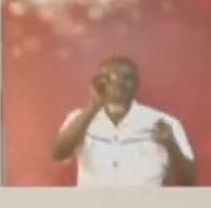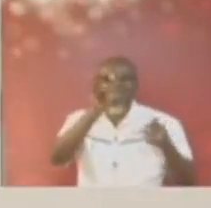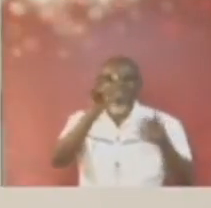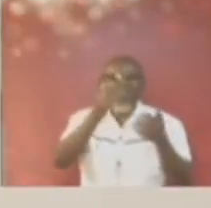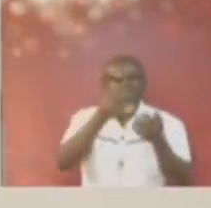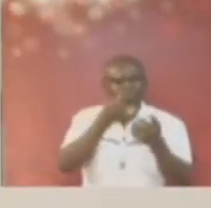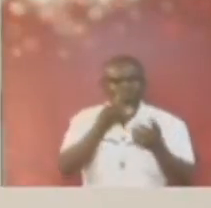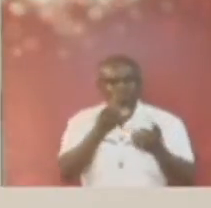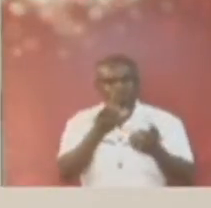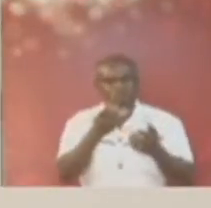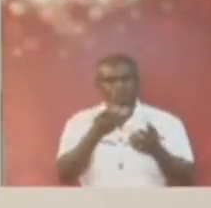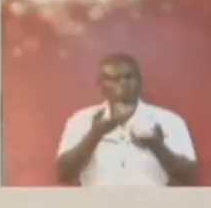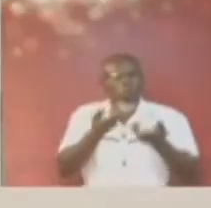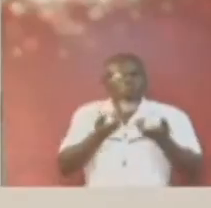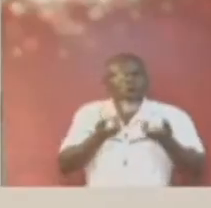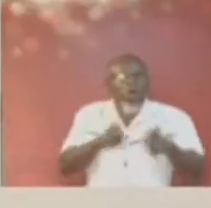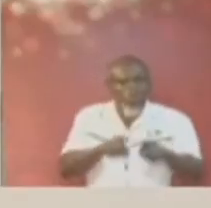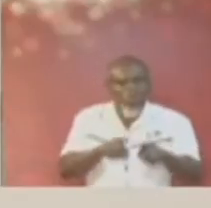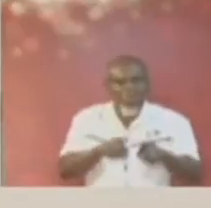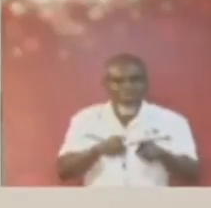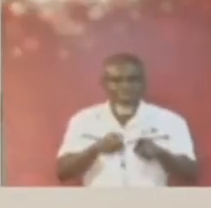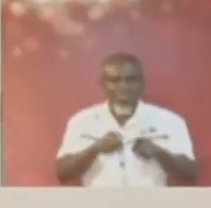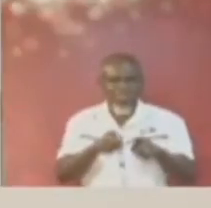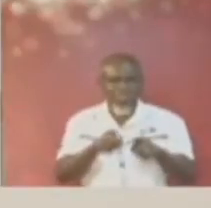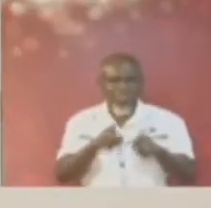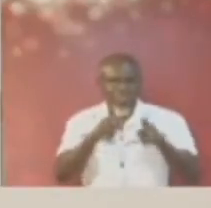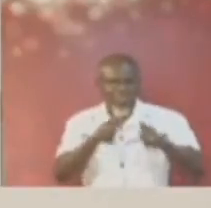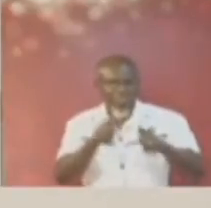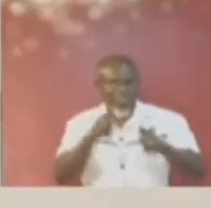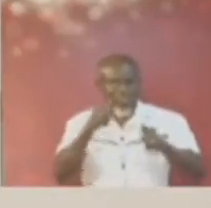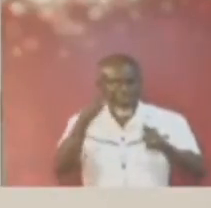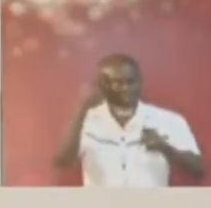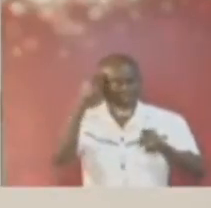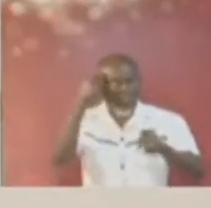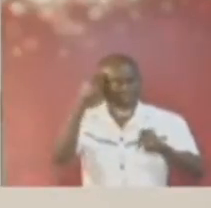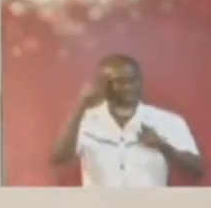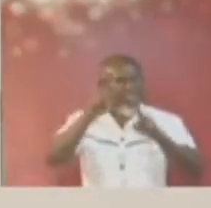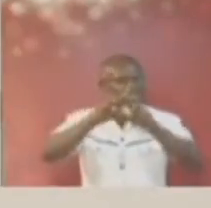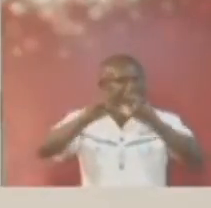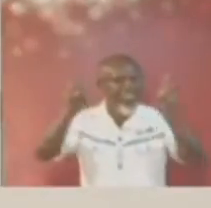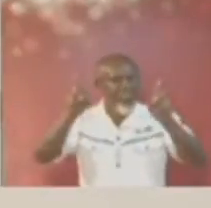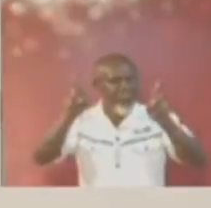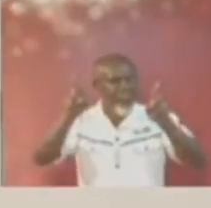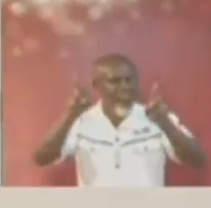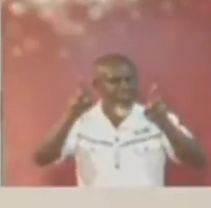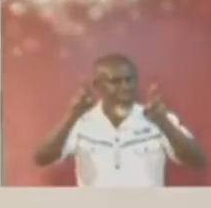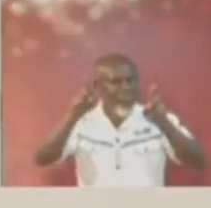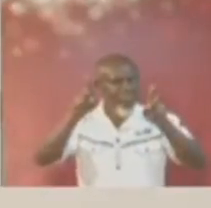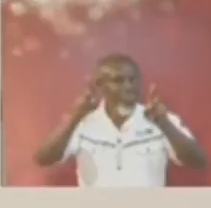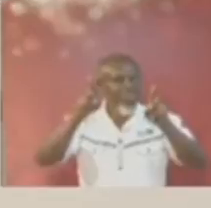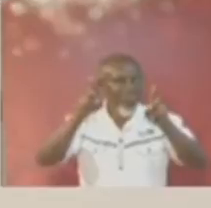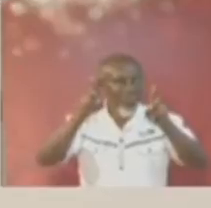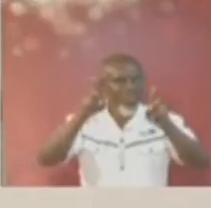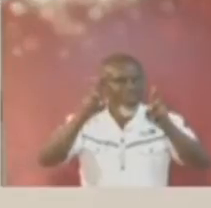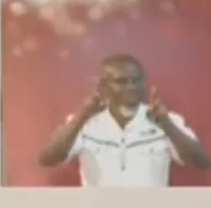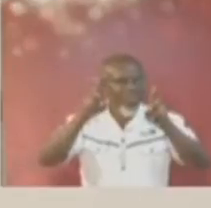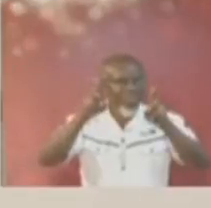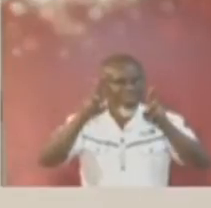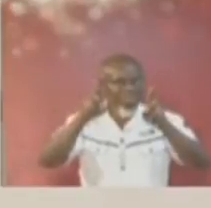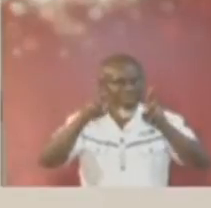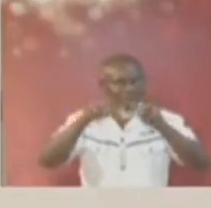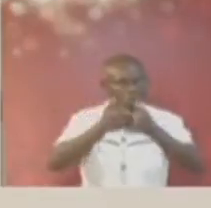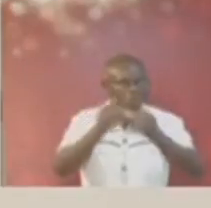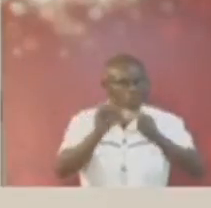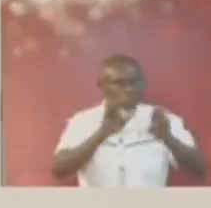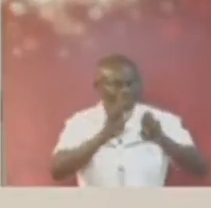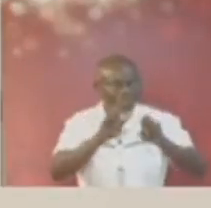general higher level functions and judgment tend to decrease commensurately, and people then behave in a manner